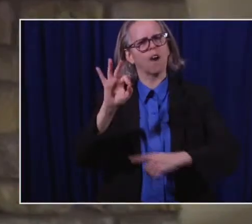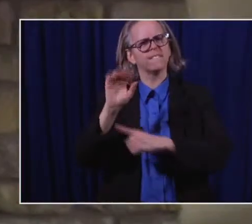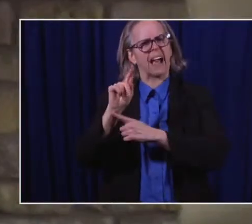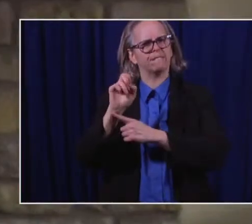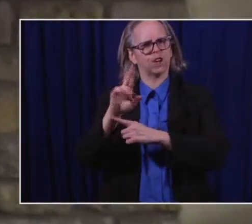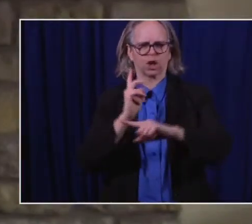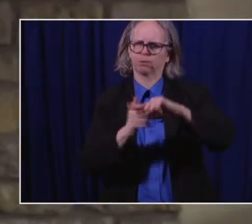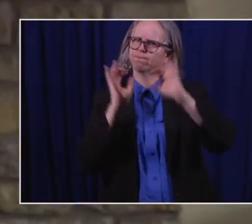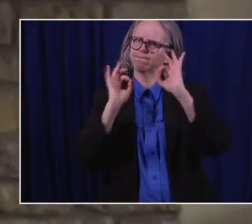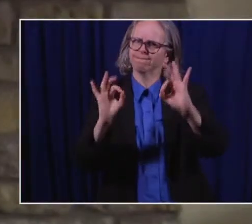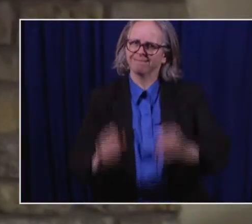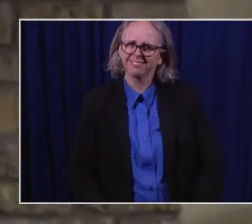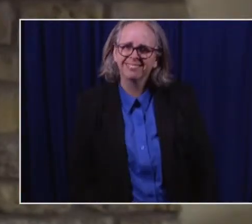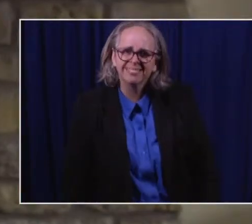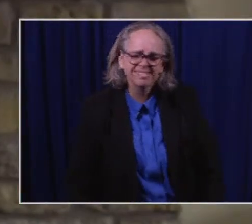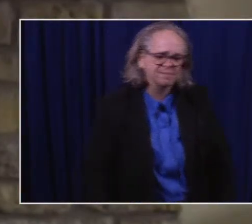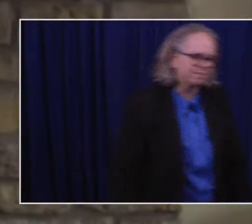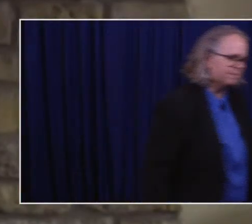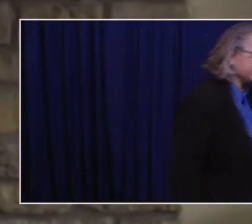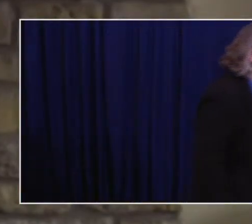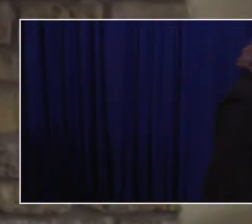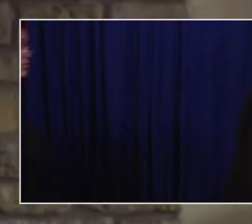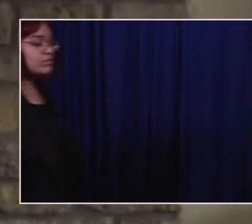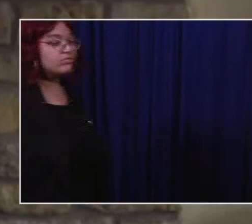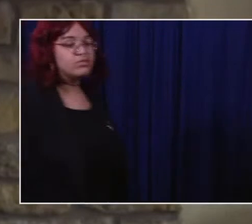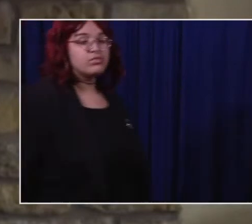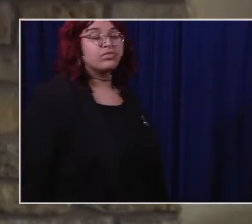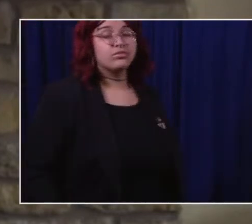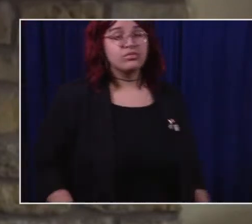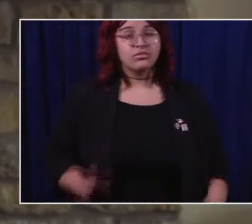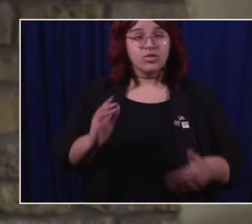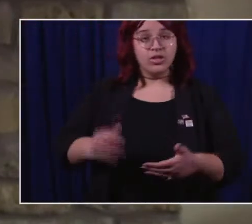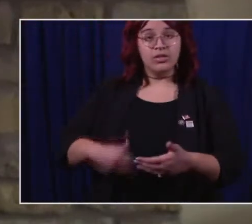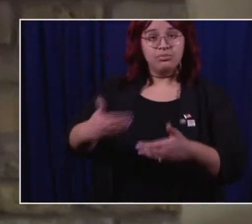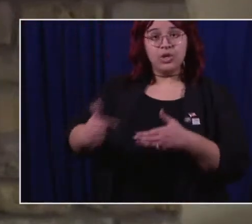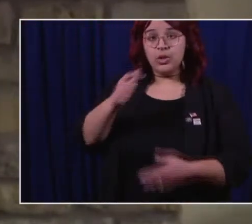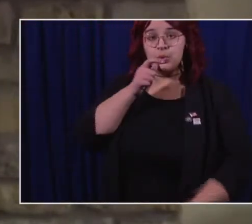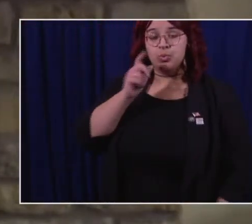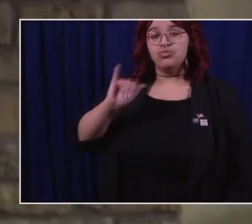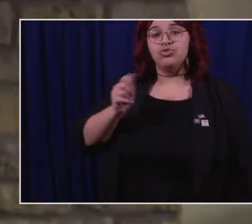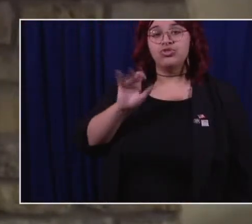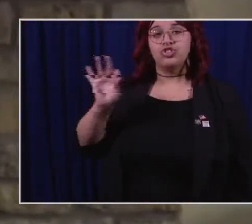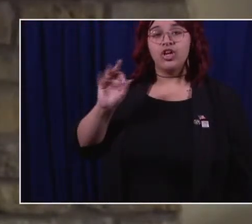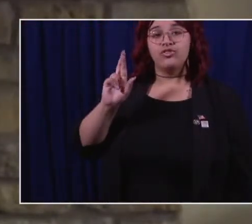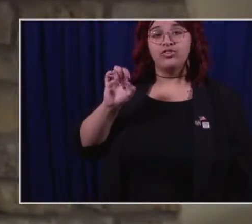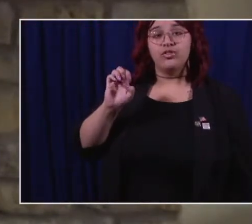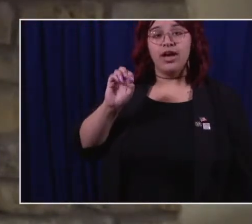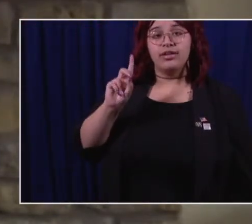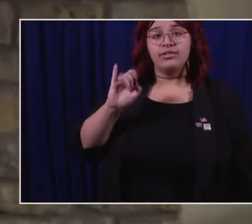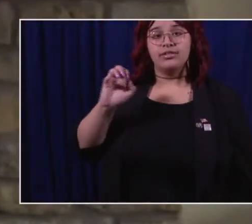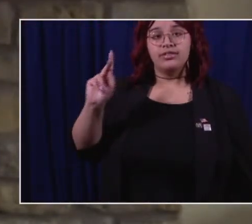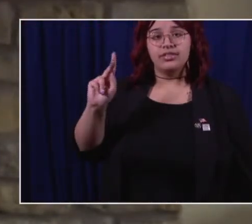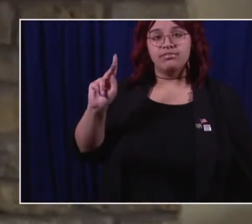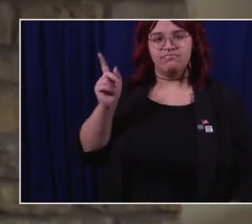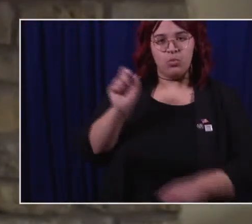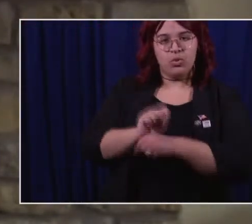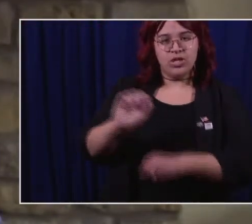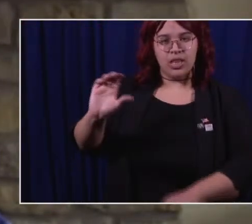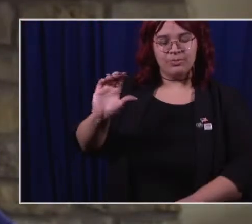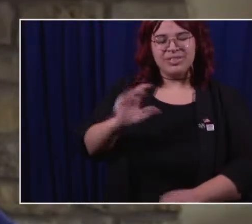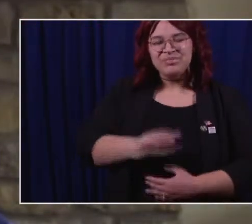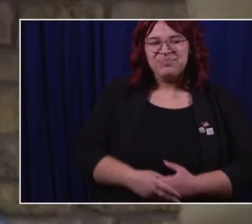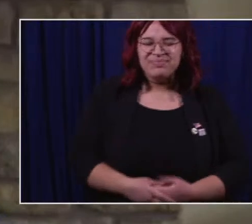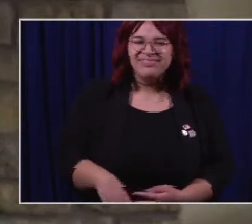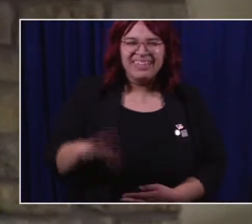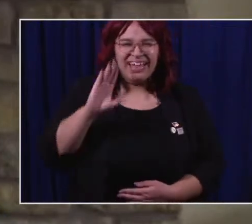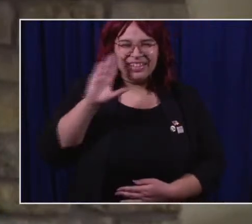Next question is from Jeff Reddick at WSYX in Columbus. Hey, Jeff. Hello, Governor. 2 quick questions we continue